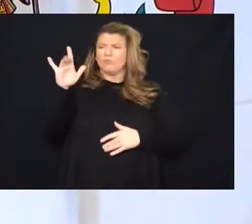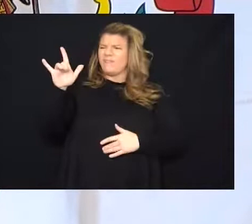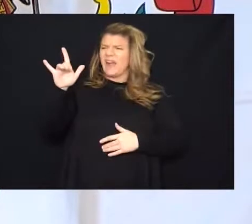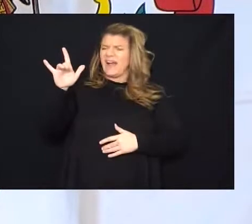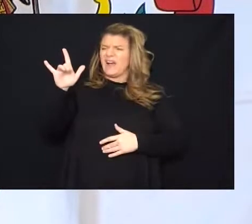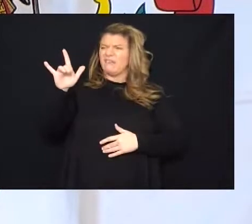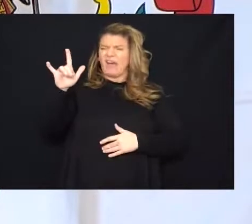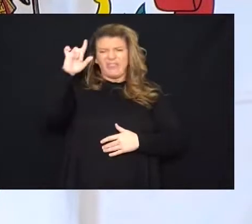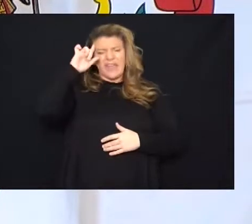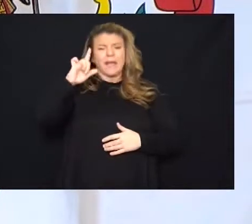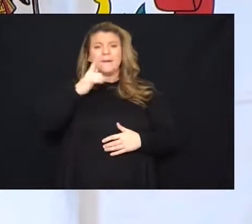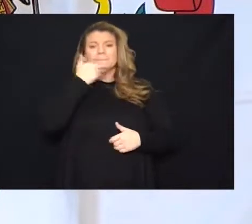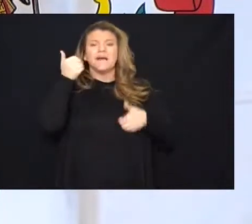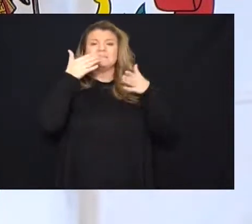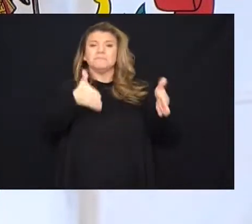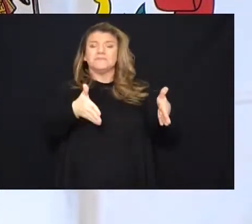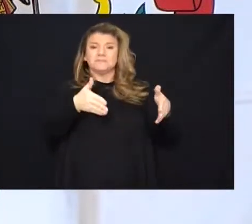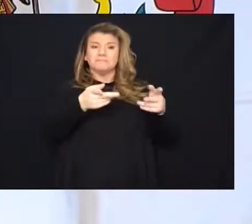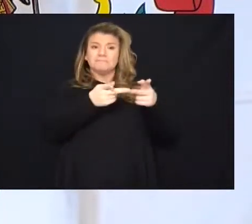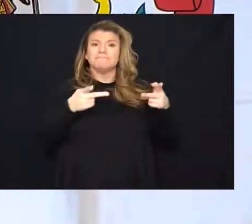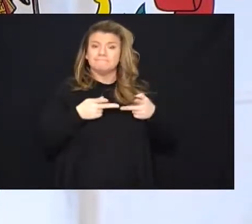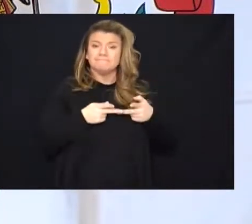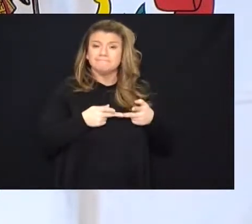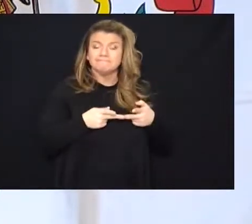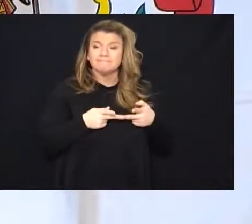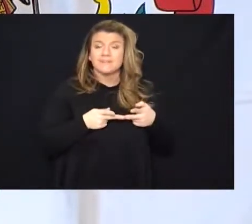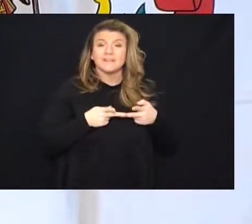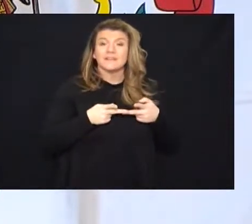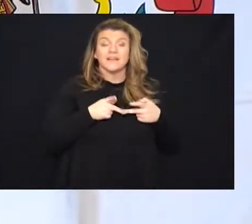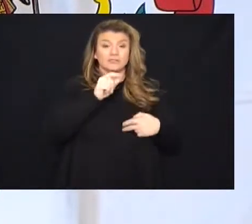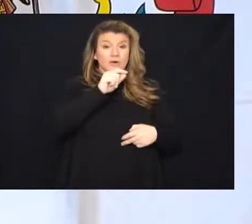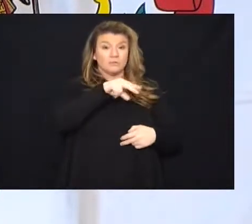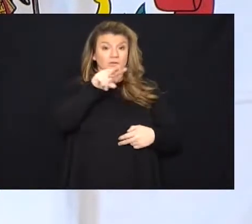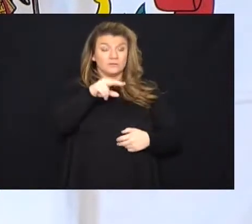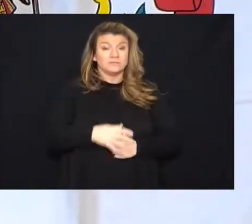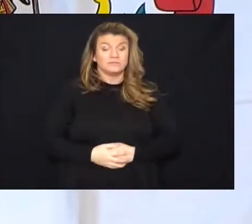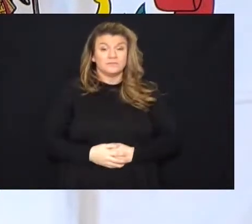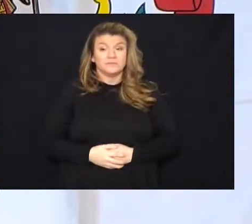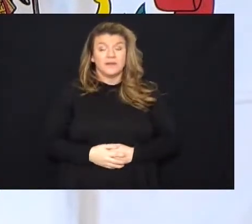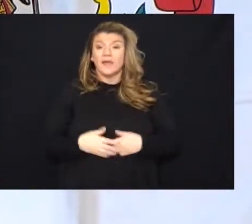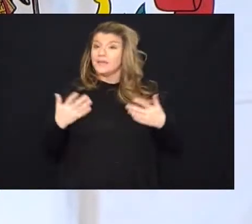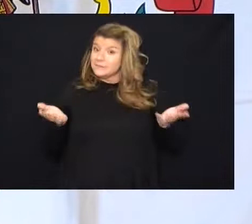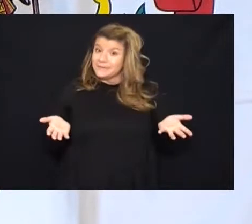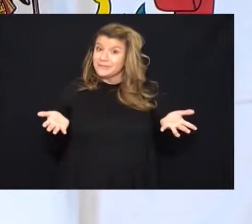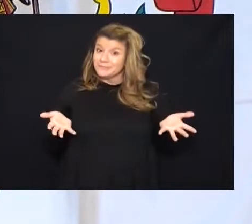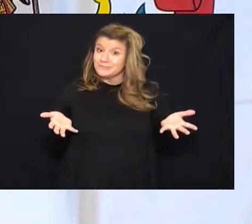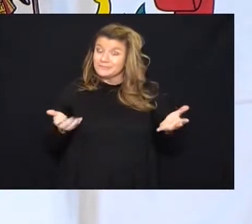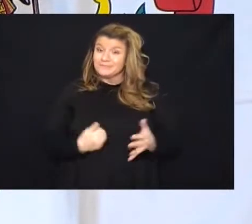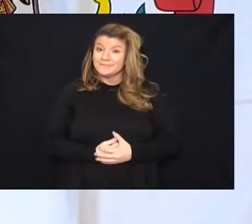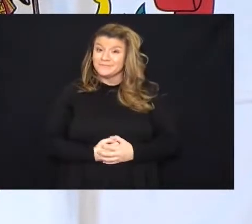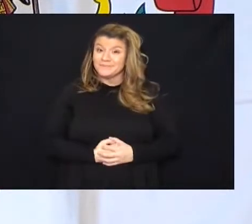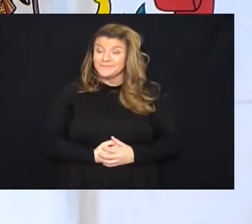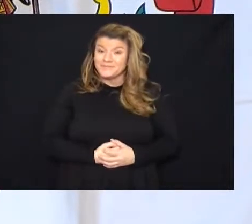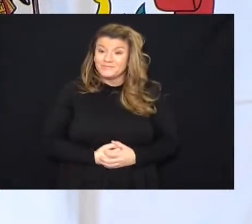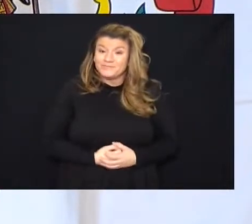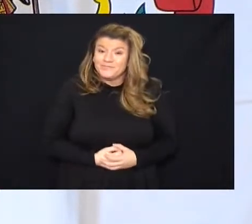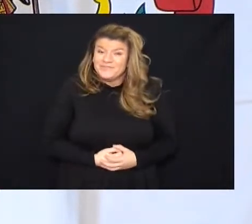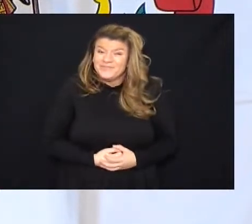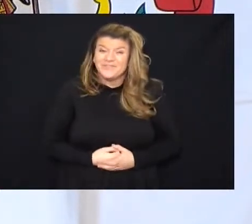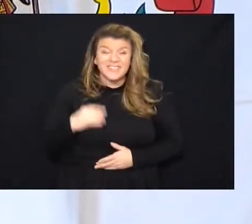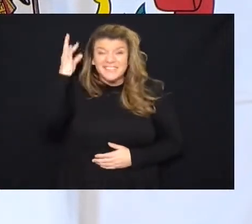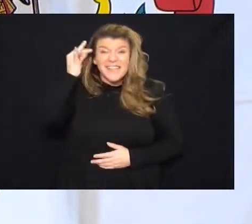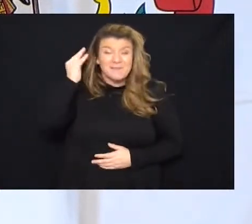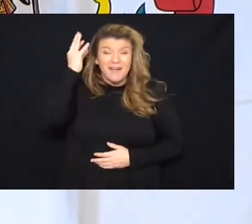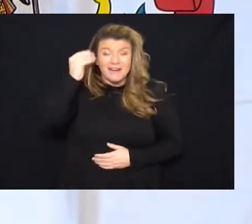25 places in the world to go in 2022. You know, just think